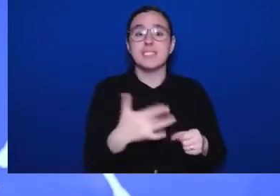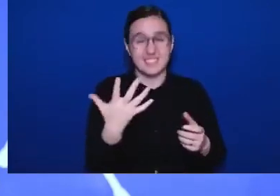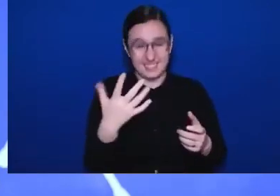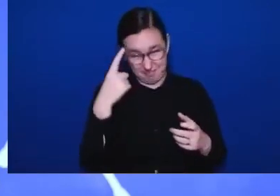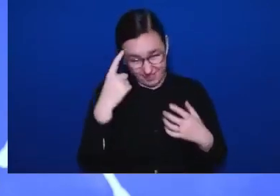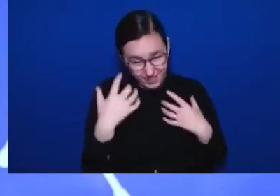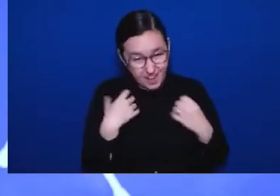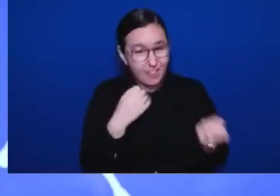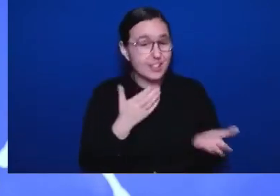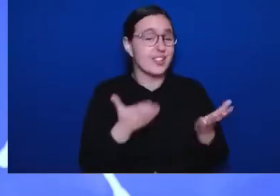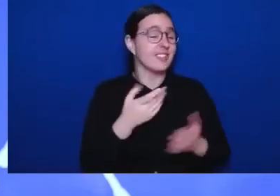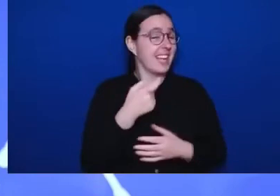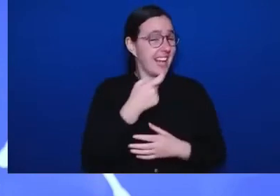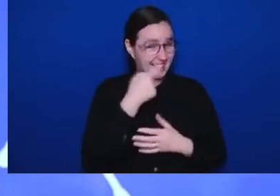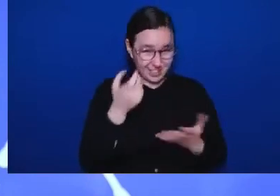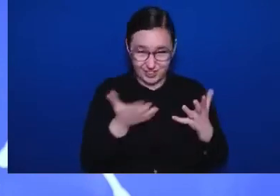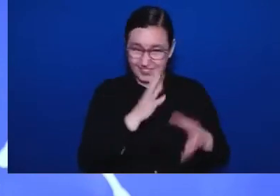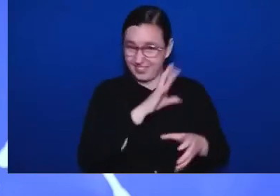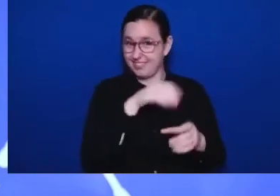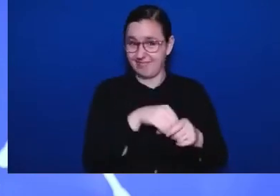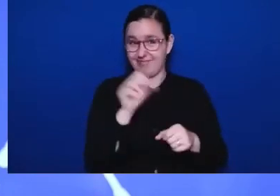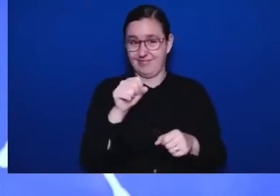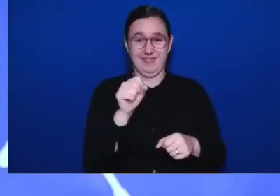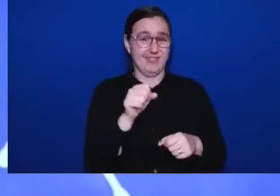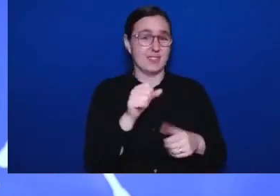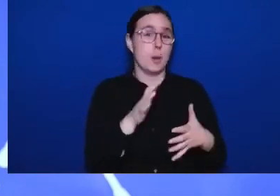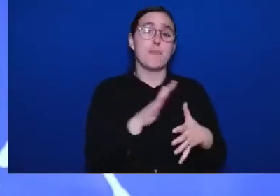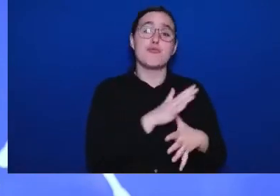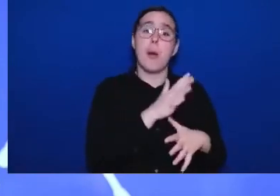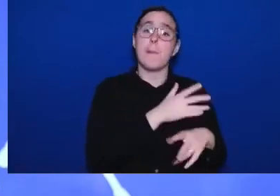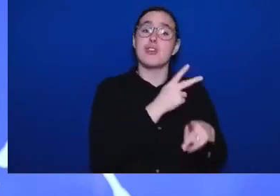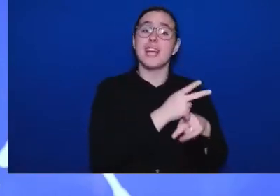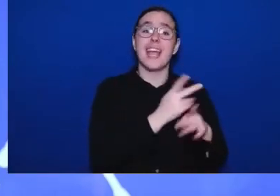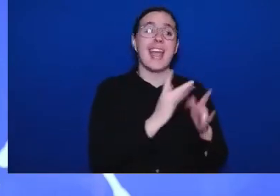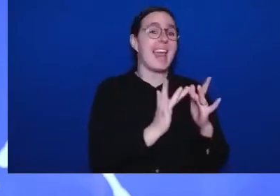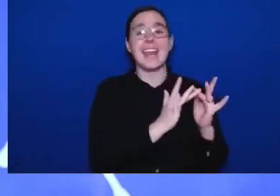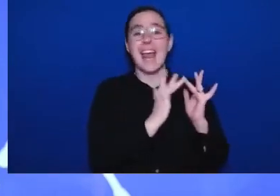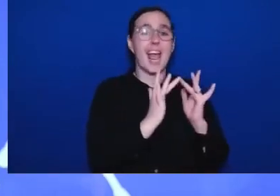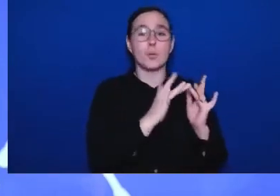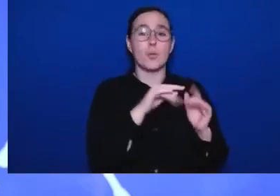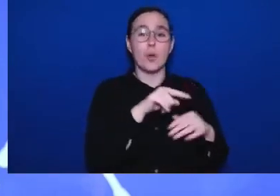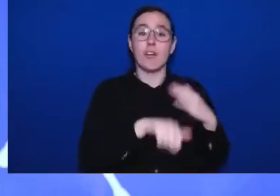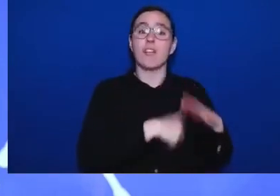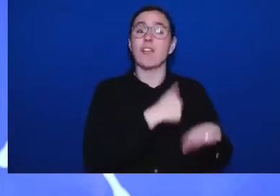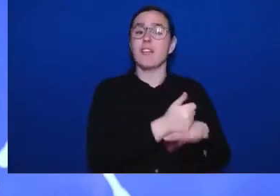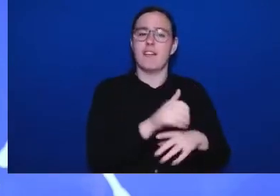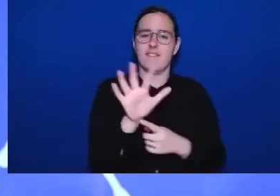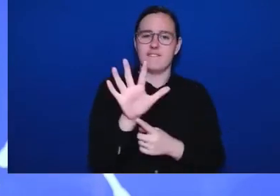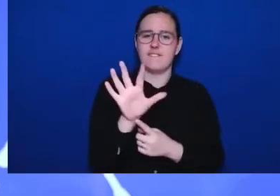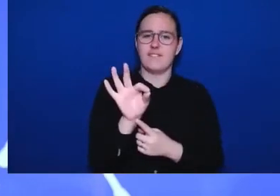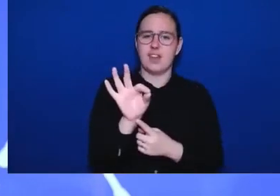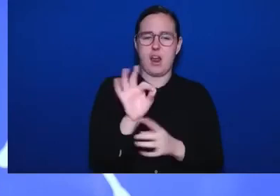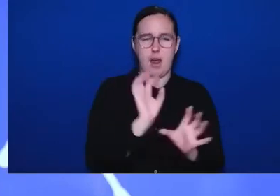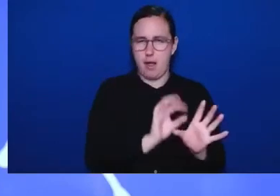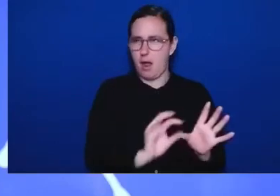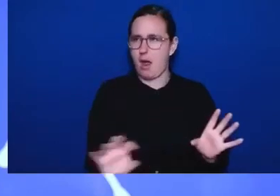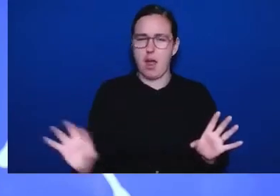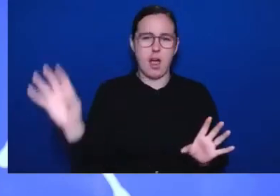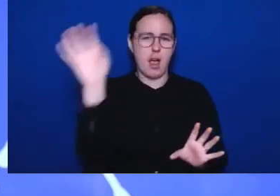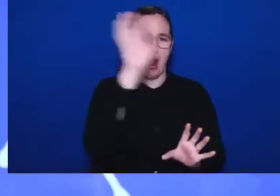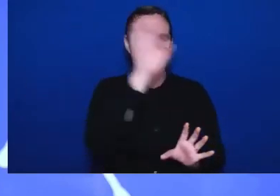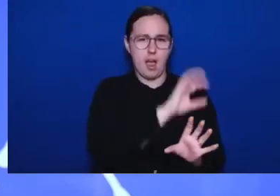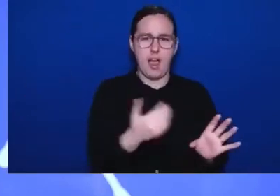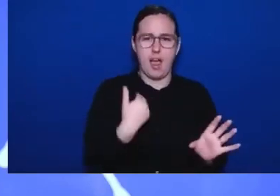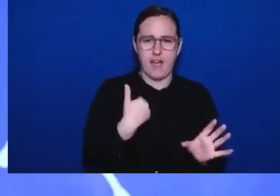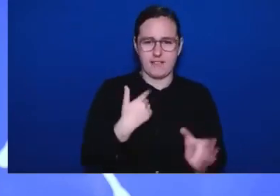and there are 59 in the province, and hired net new 1,200 new workers, including doctors, nurses, allied health professionals, the largest